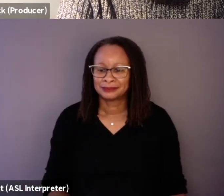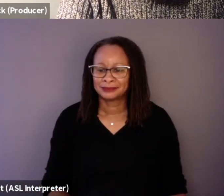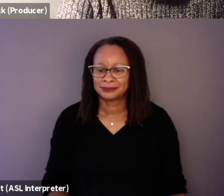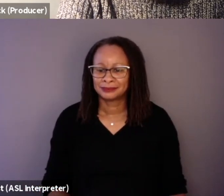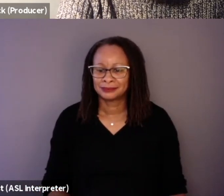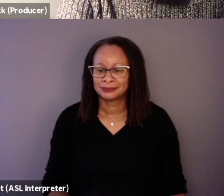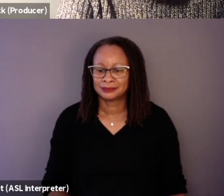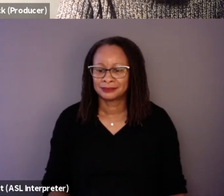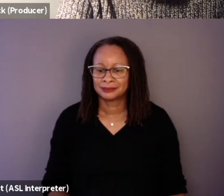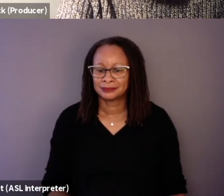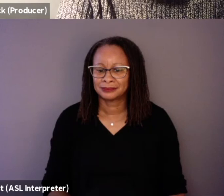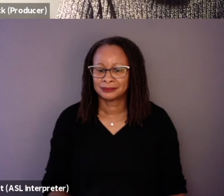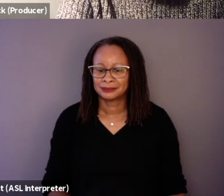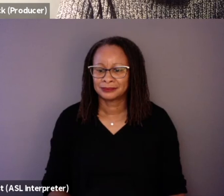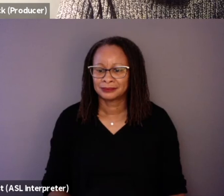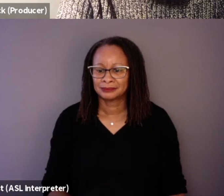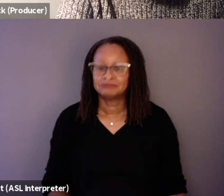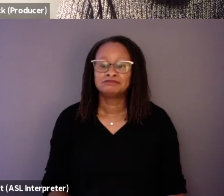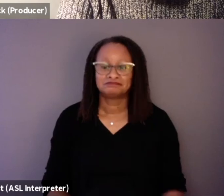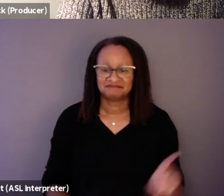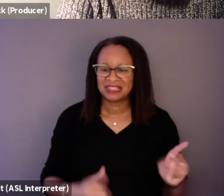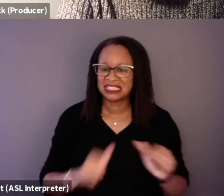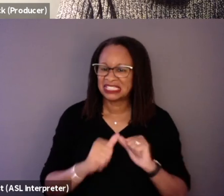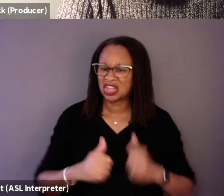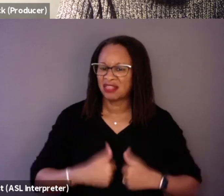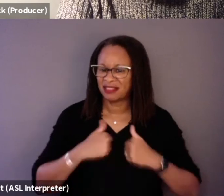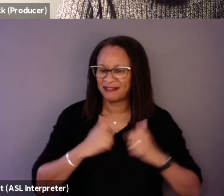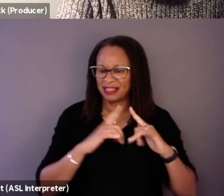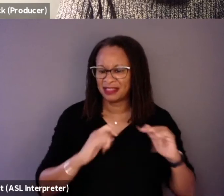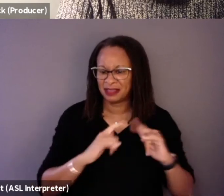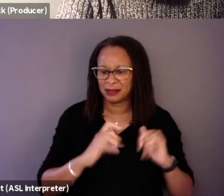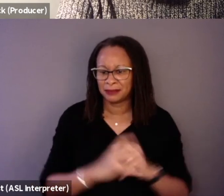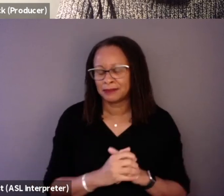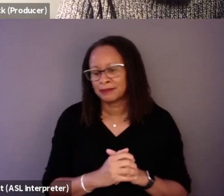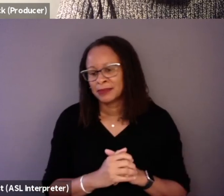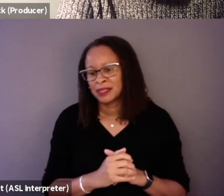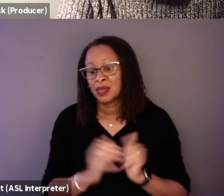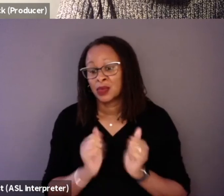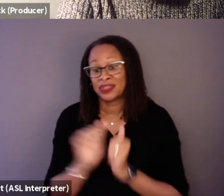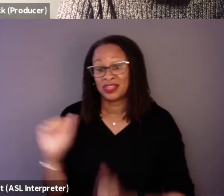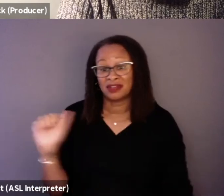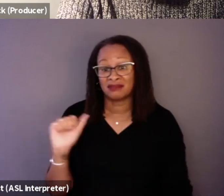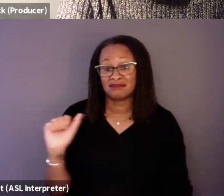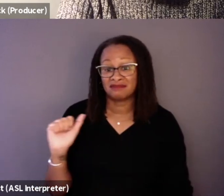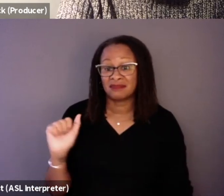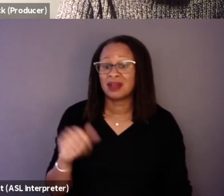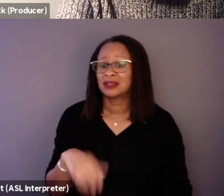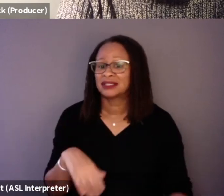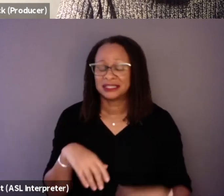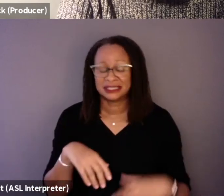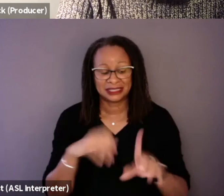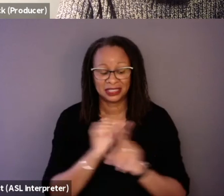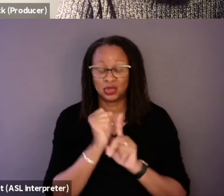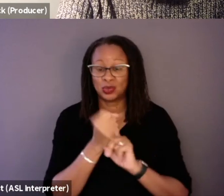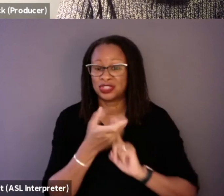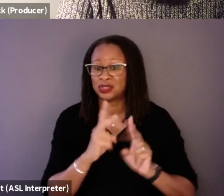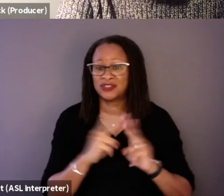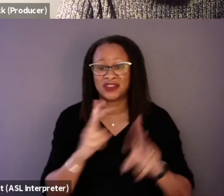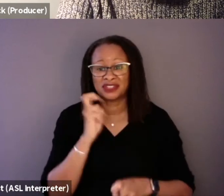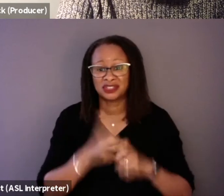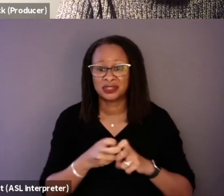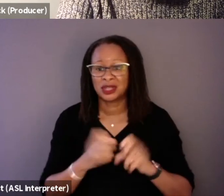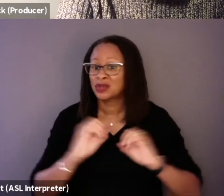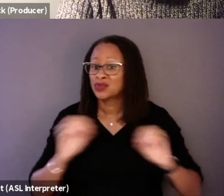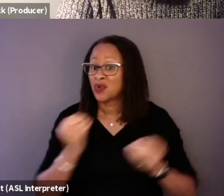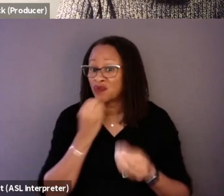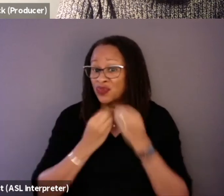He's living, sitting in the camp, but the situation in Afghanistan is very difficult, especially now, just the no